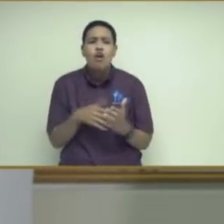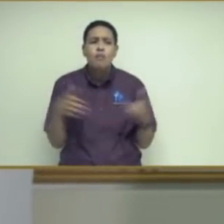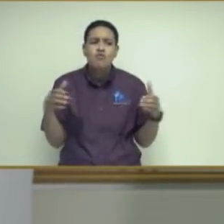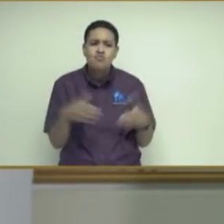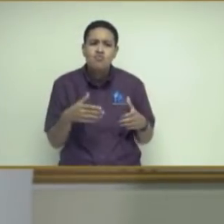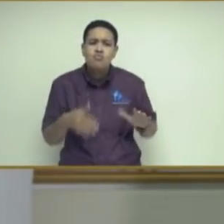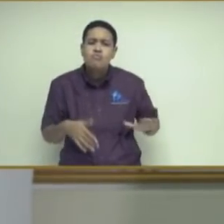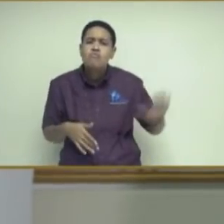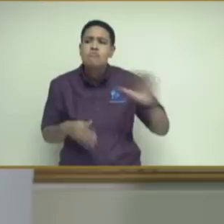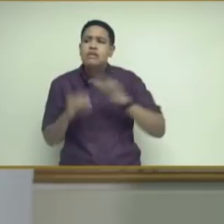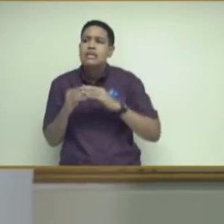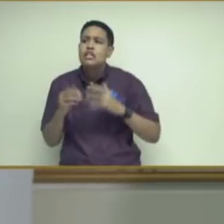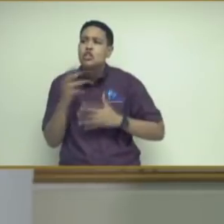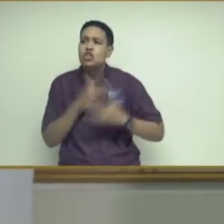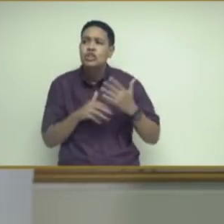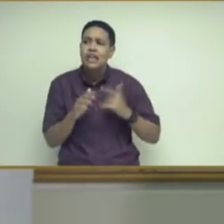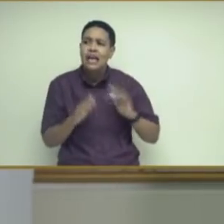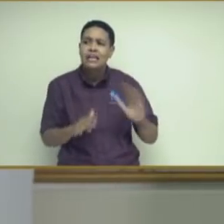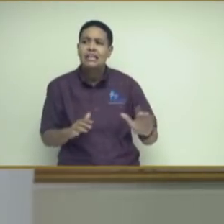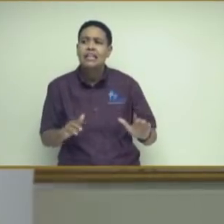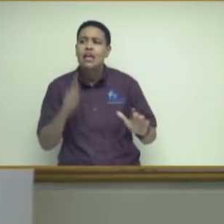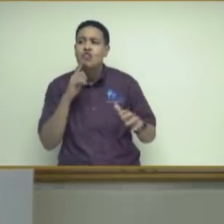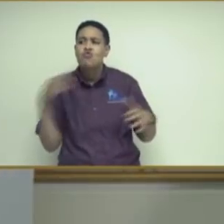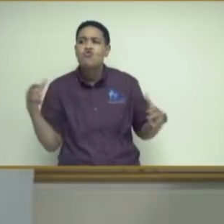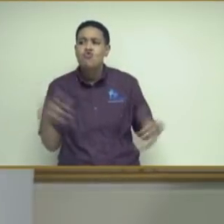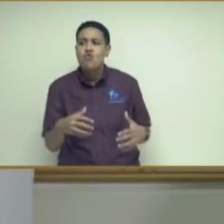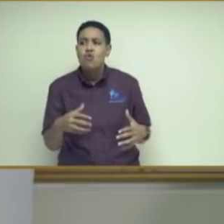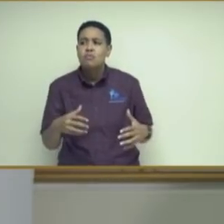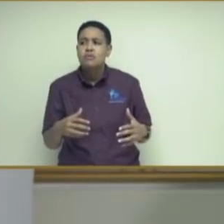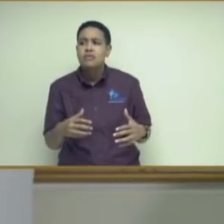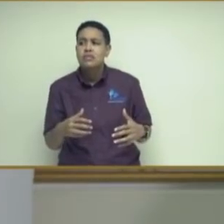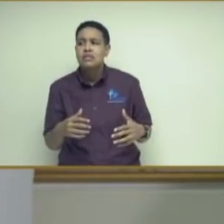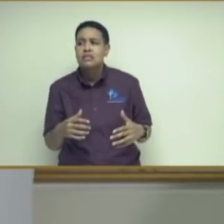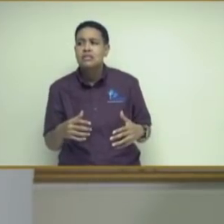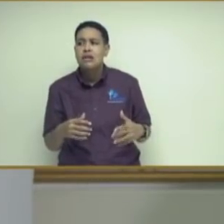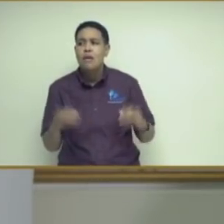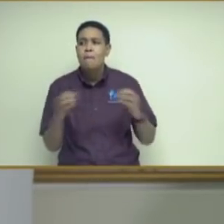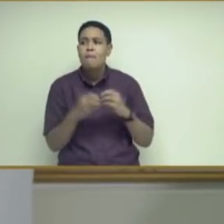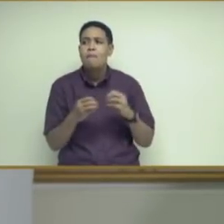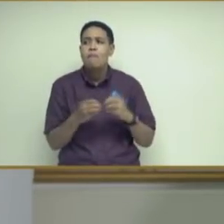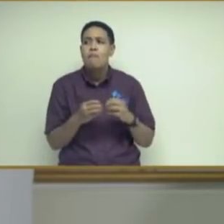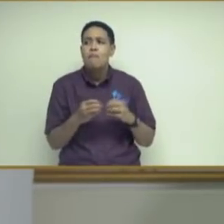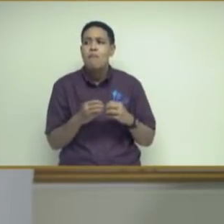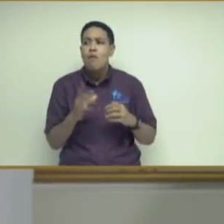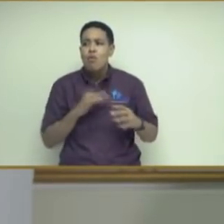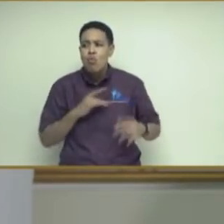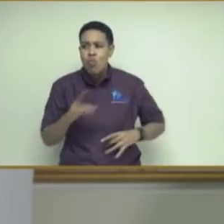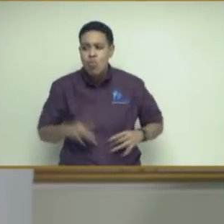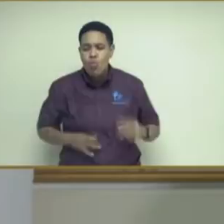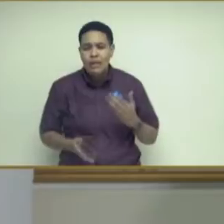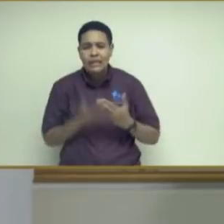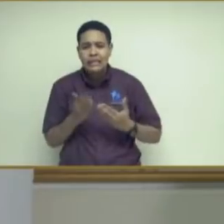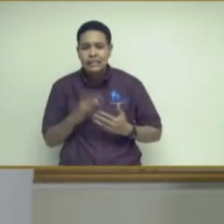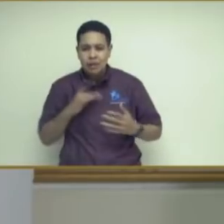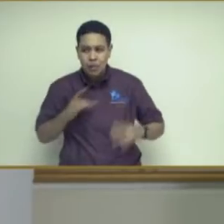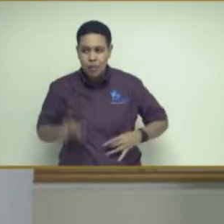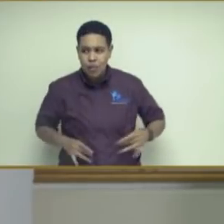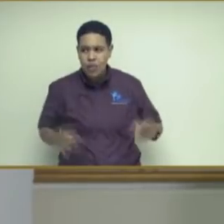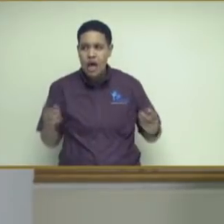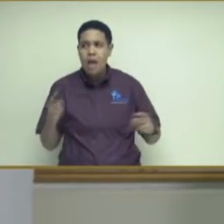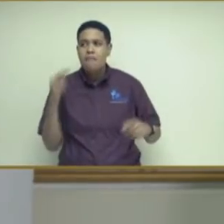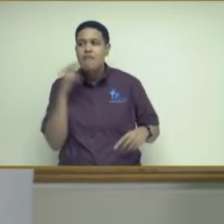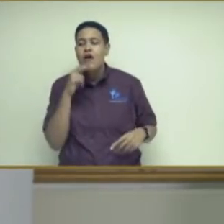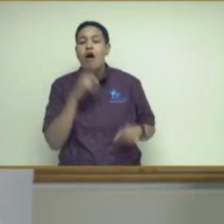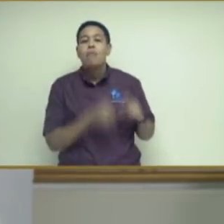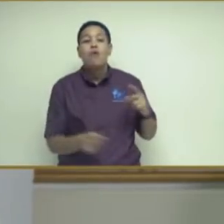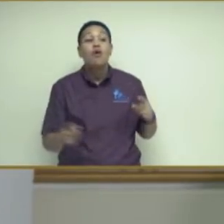groups in the society, meaning groups that would be more susceptible to picking up the virus, but also in picking